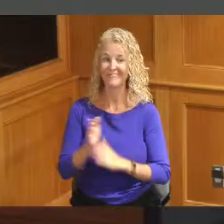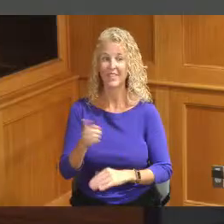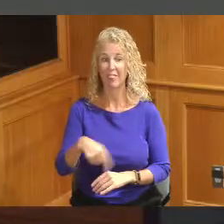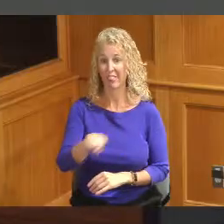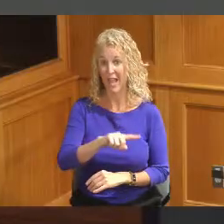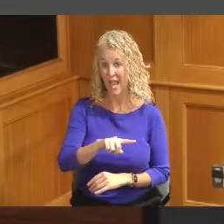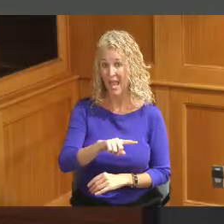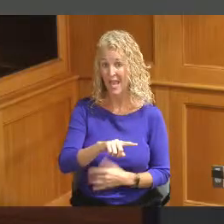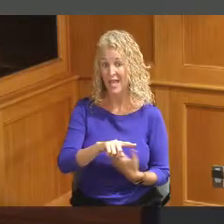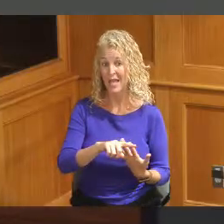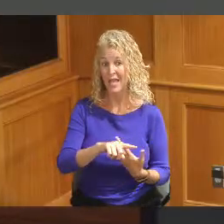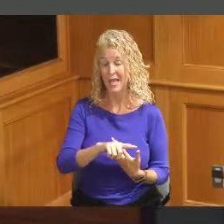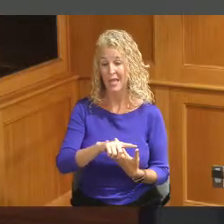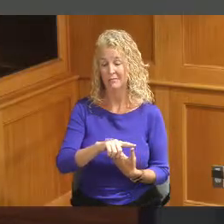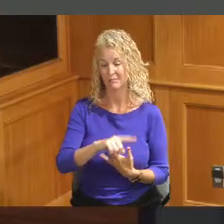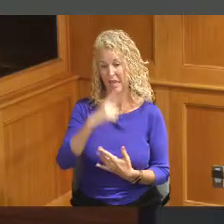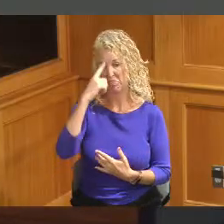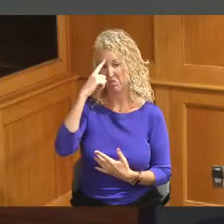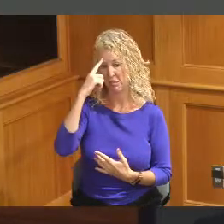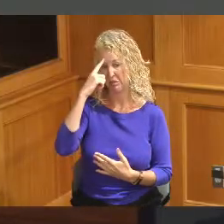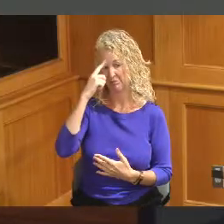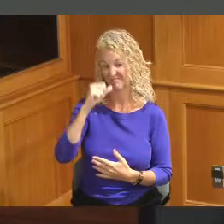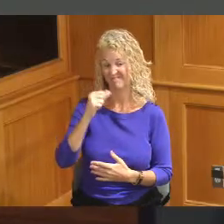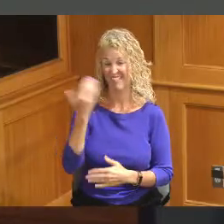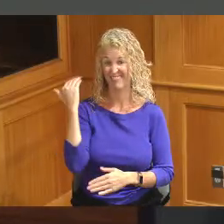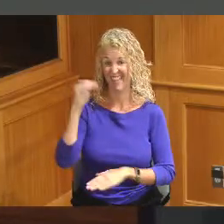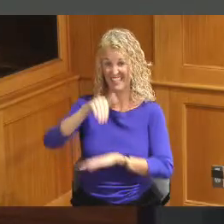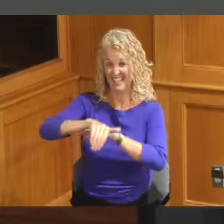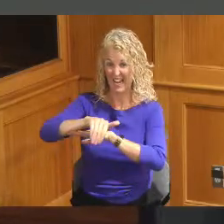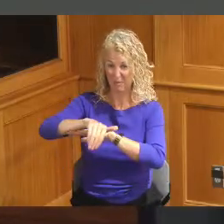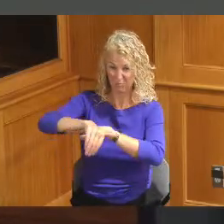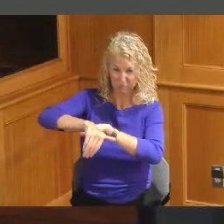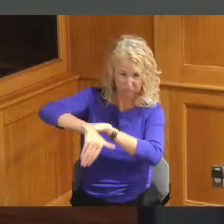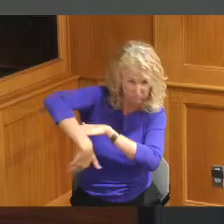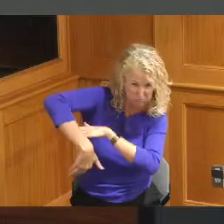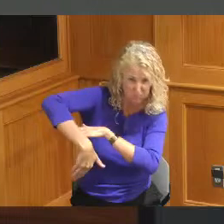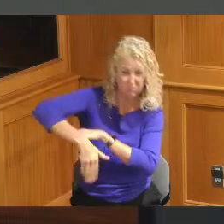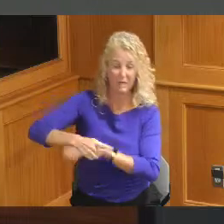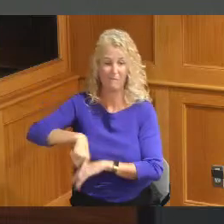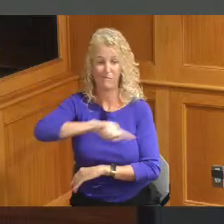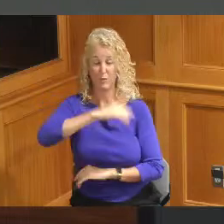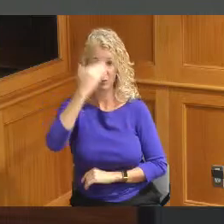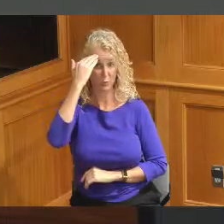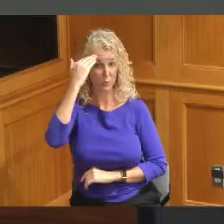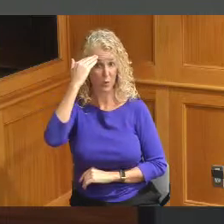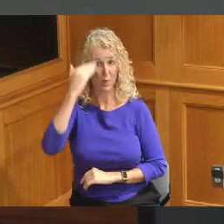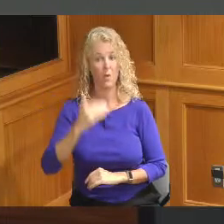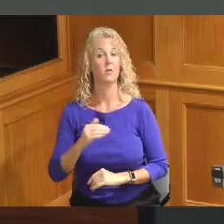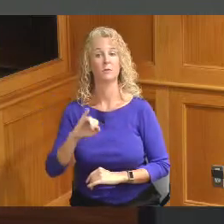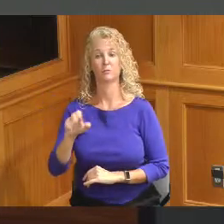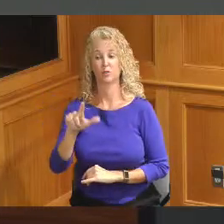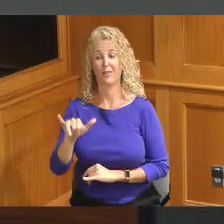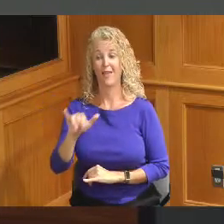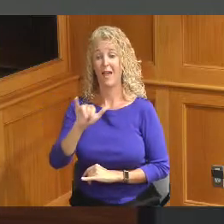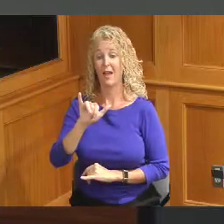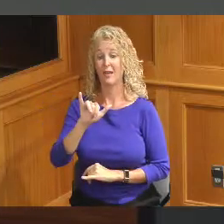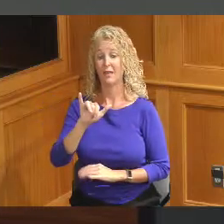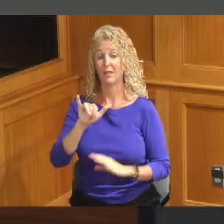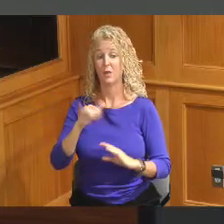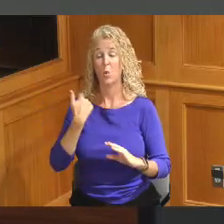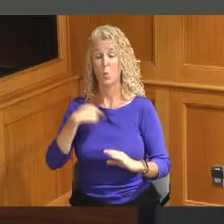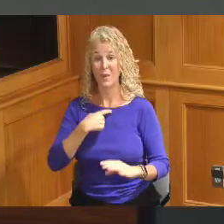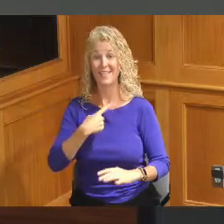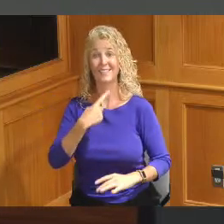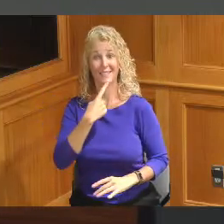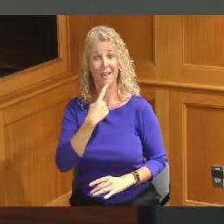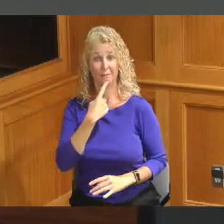They even going late into yesterday. As the board is aware, July 30, we entered into